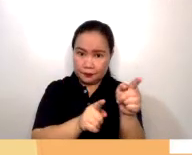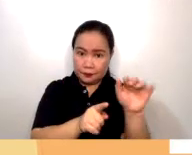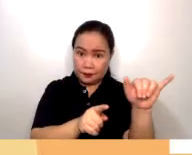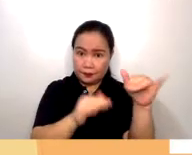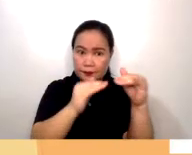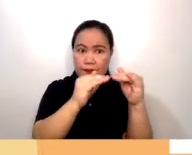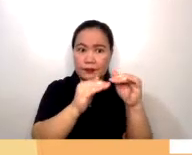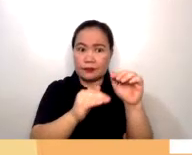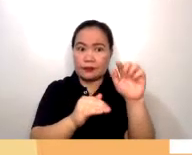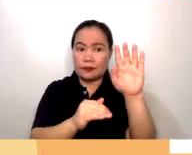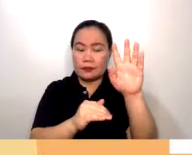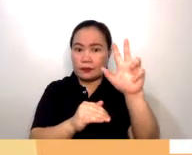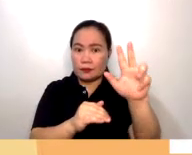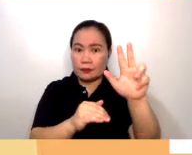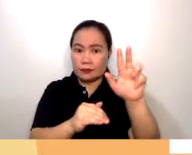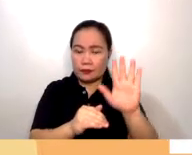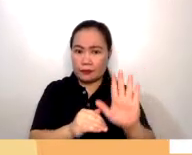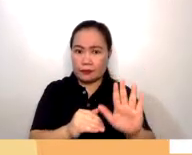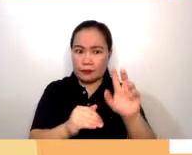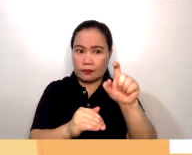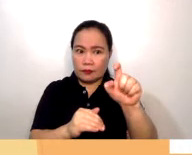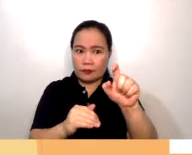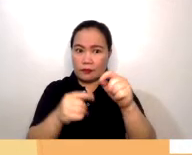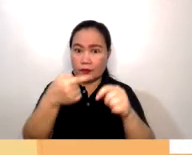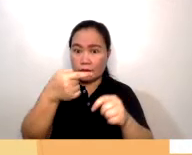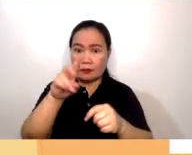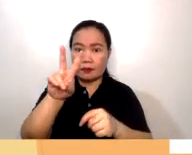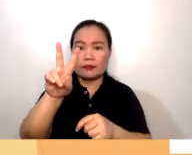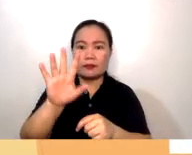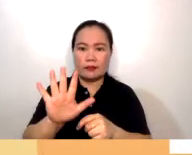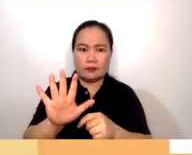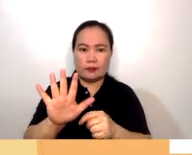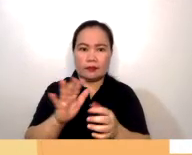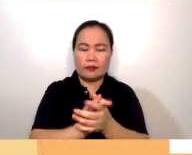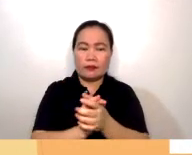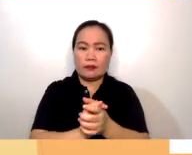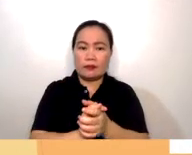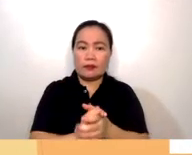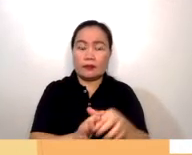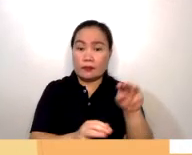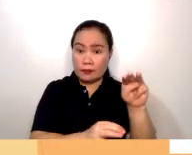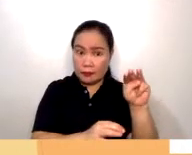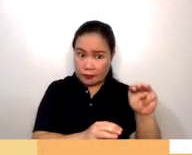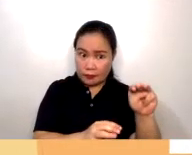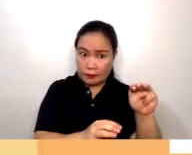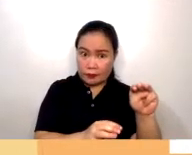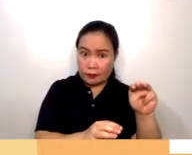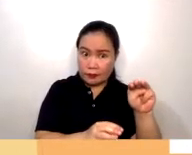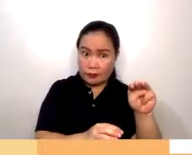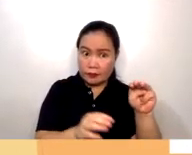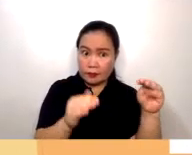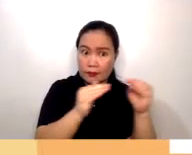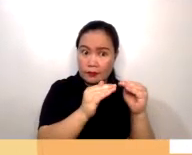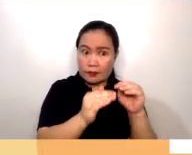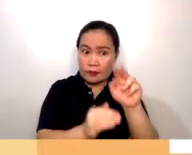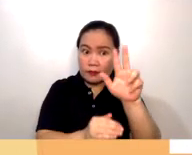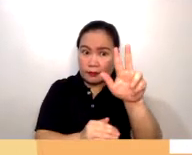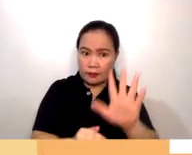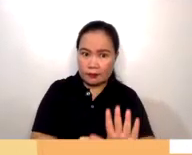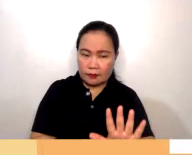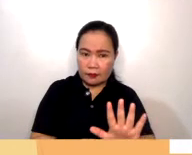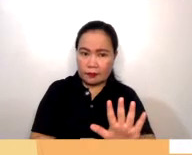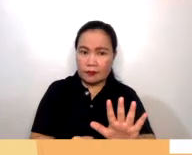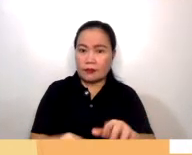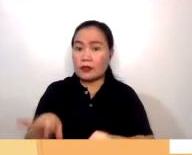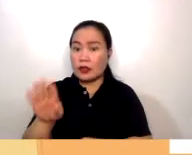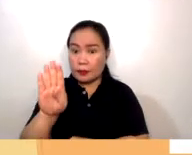equals 3 over 5x minus 2 over 5. Getting the slope, we have here 3 over 5